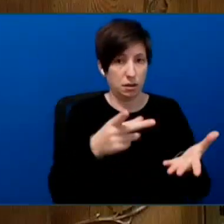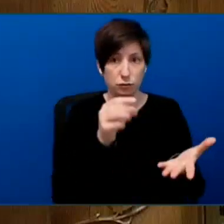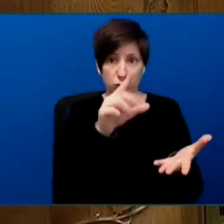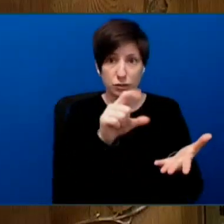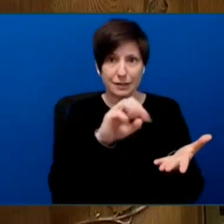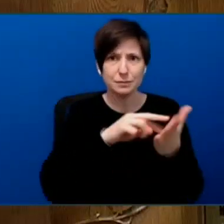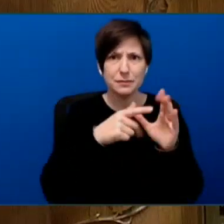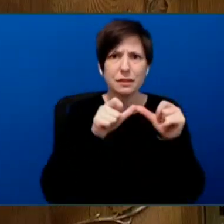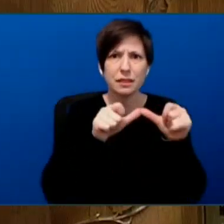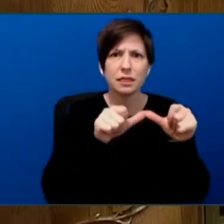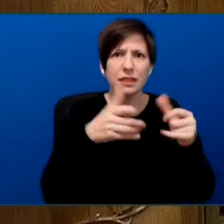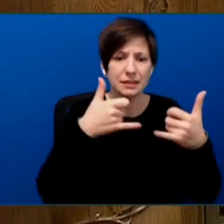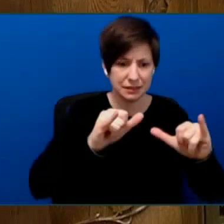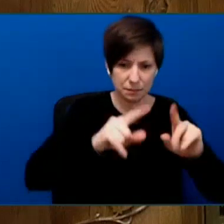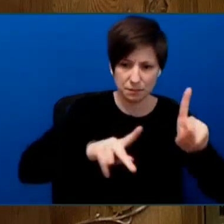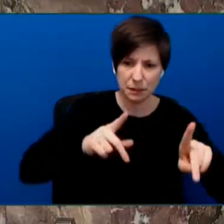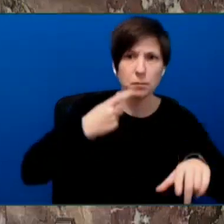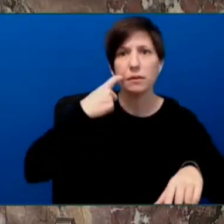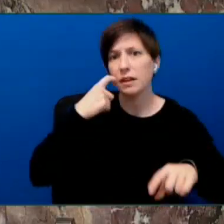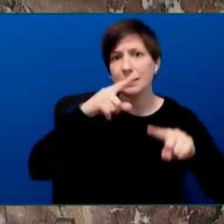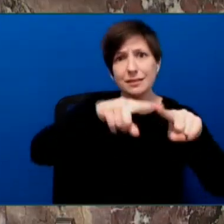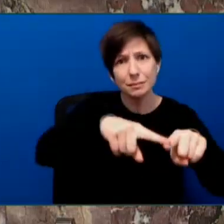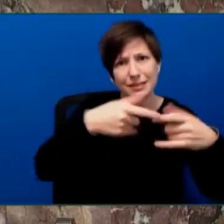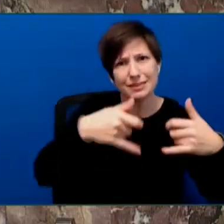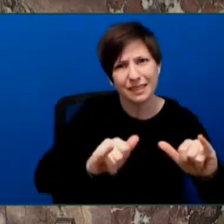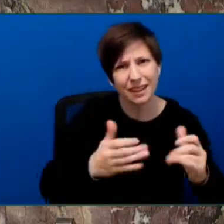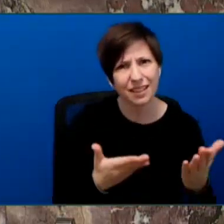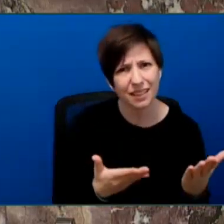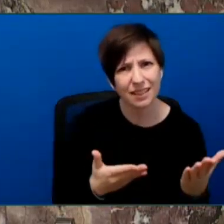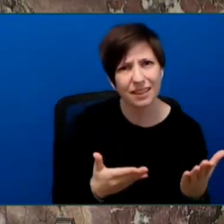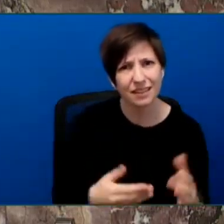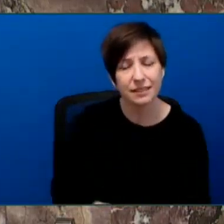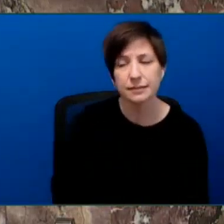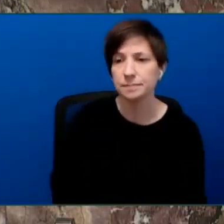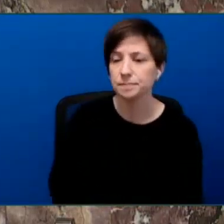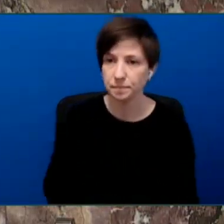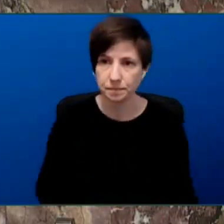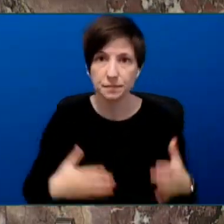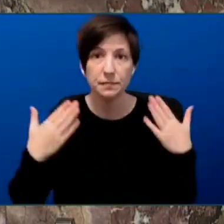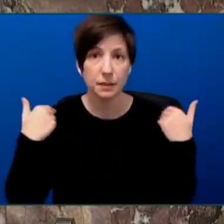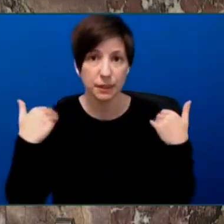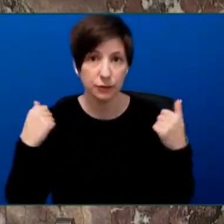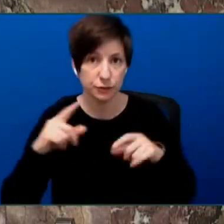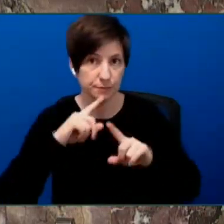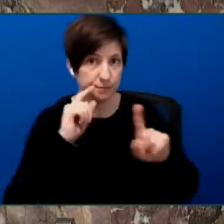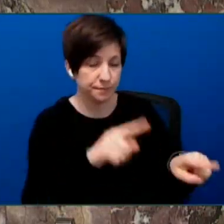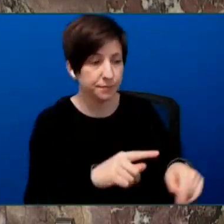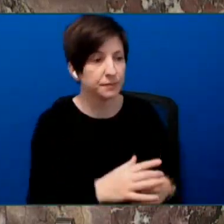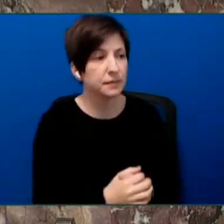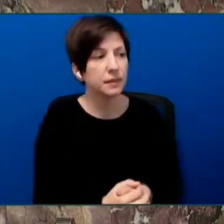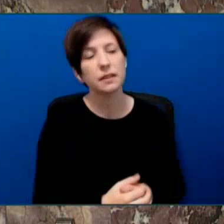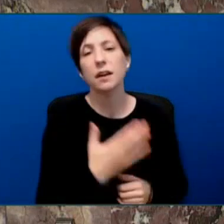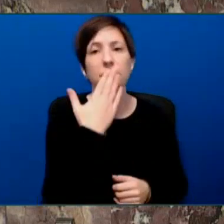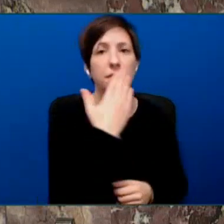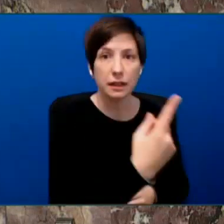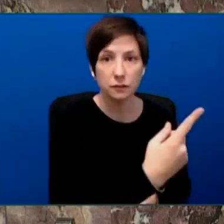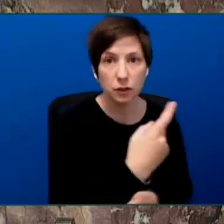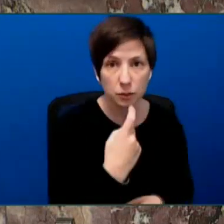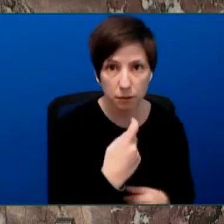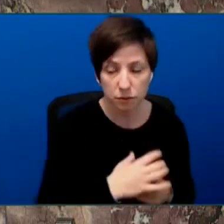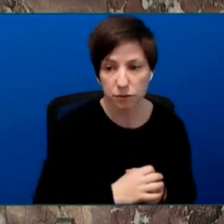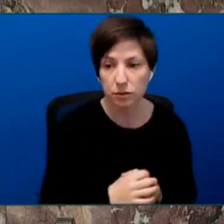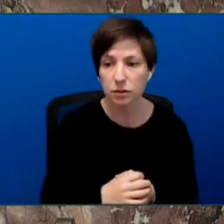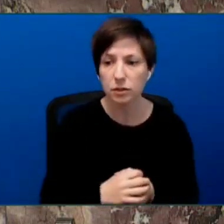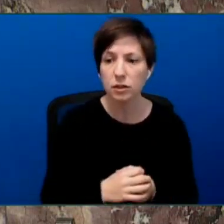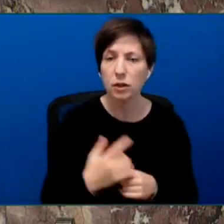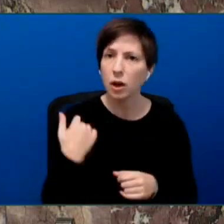Minister. Thanks very much, Honourable Speaker, and thanks to the member for the question. We understand how critical